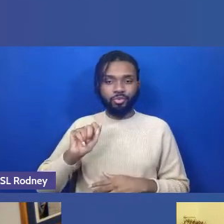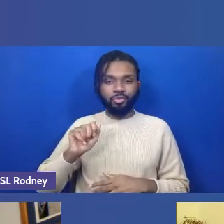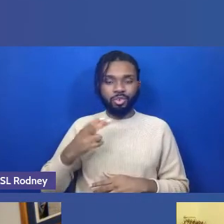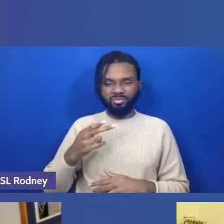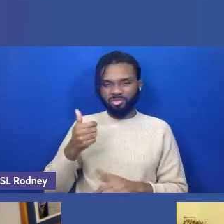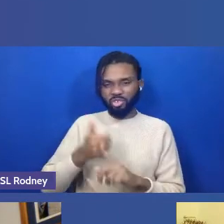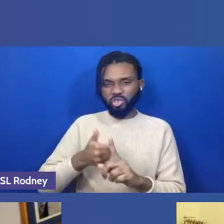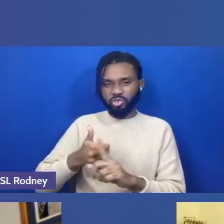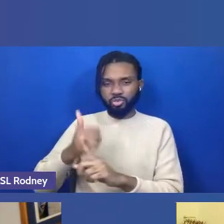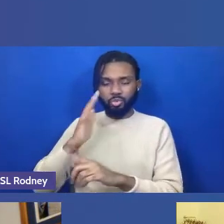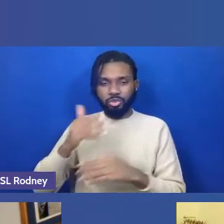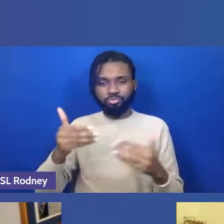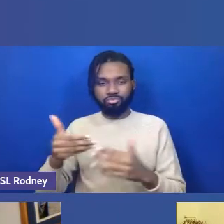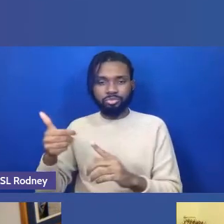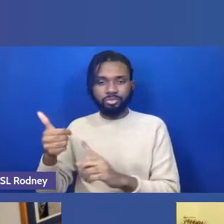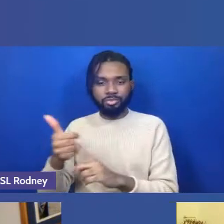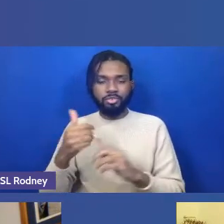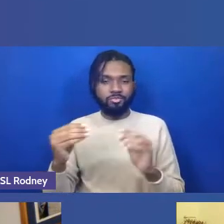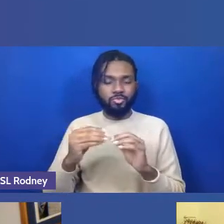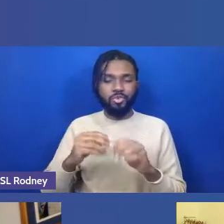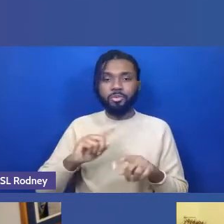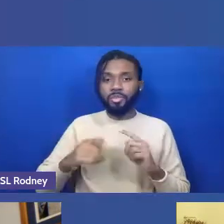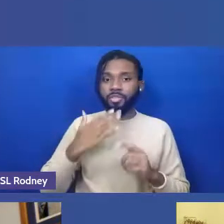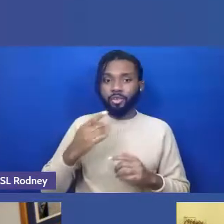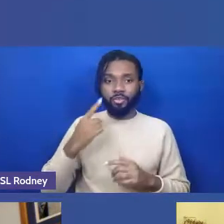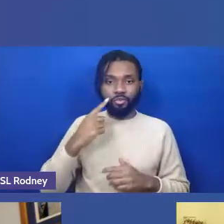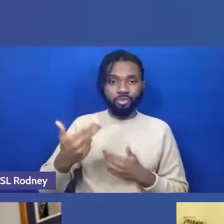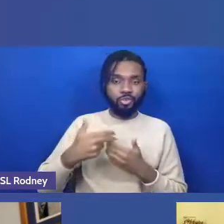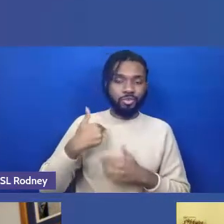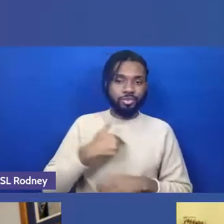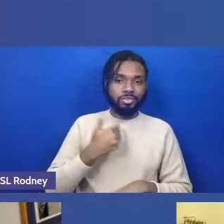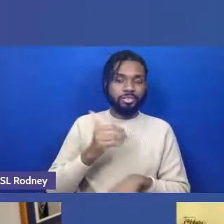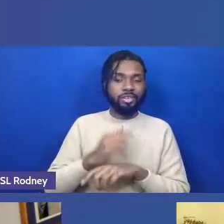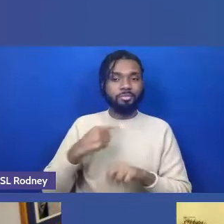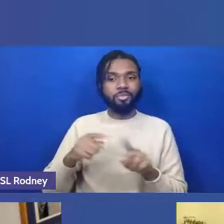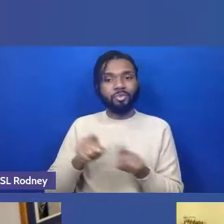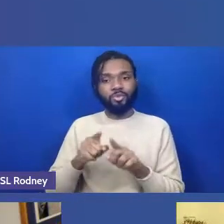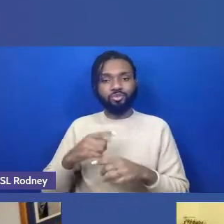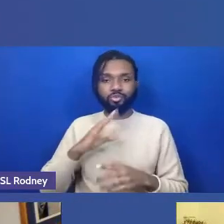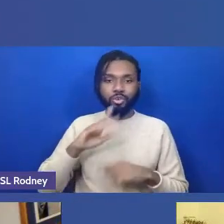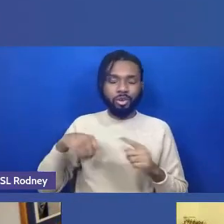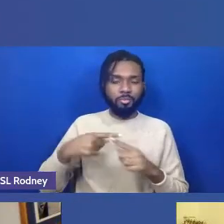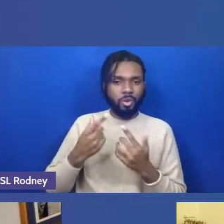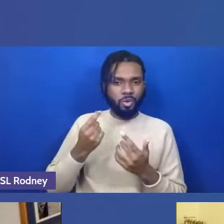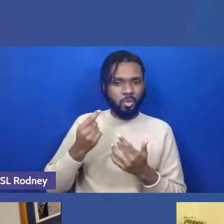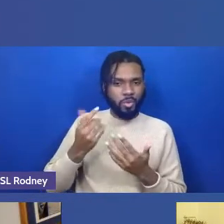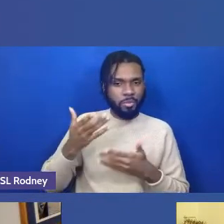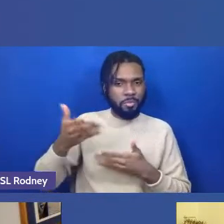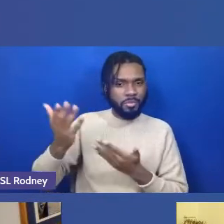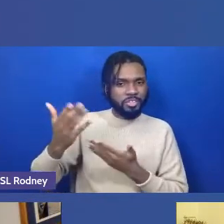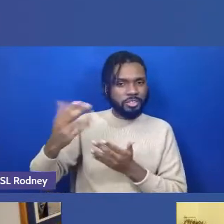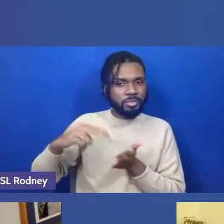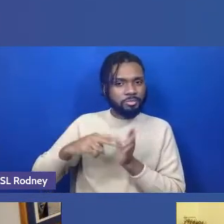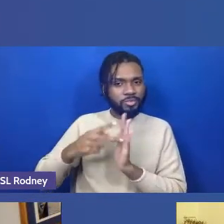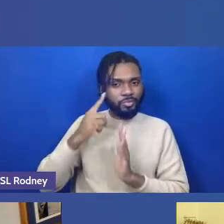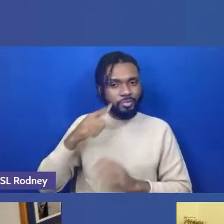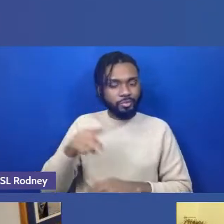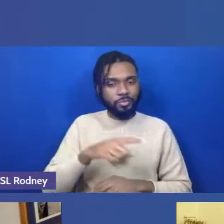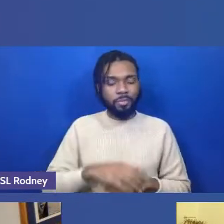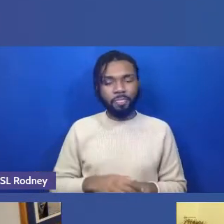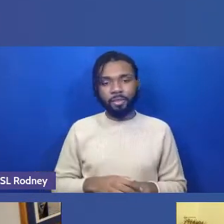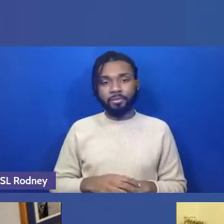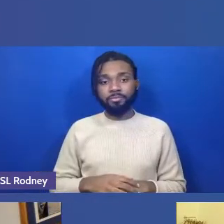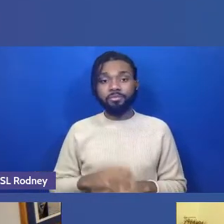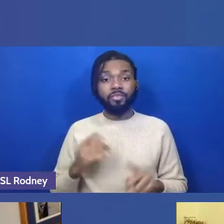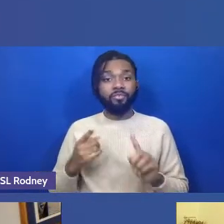and for talking about pitching and all of the many things that that means. So first, this is going to dovetail a little